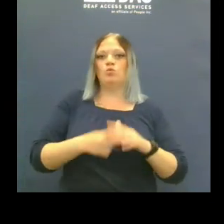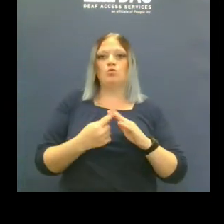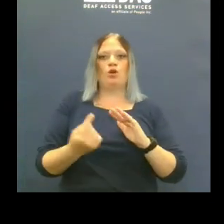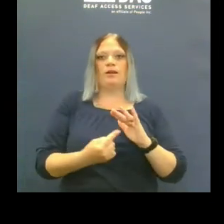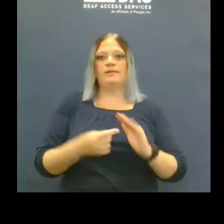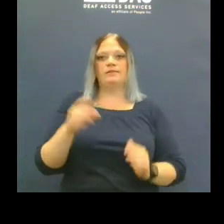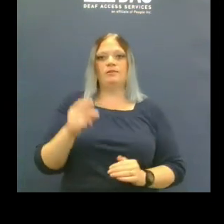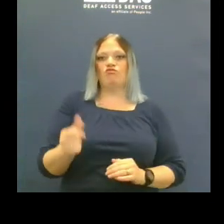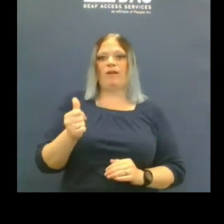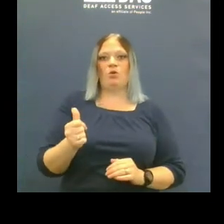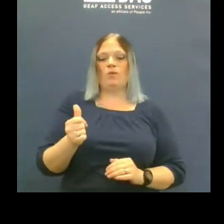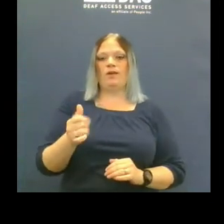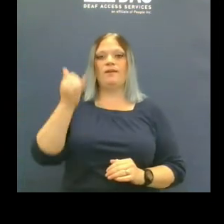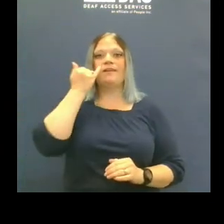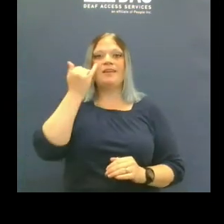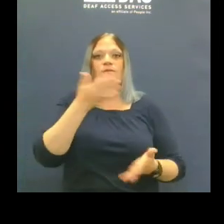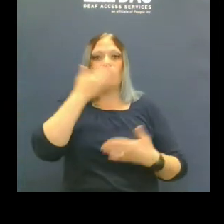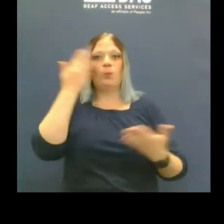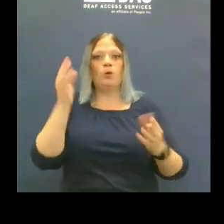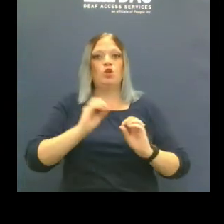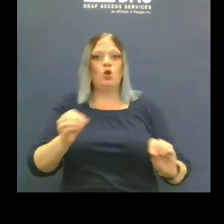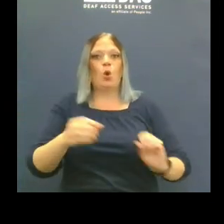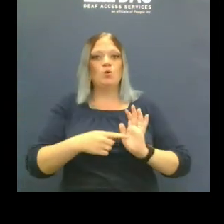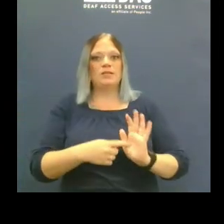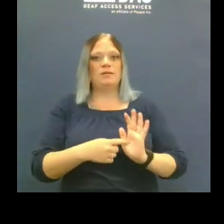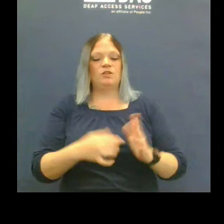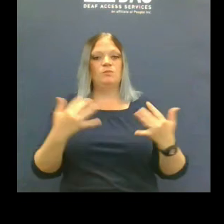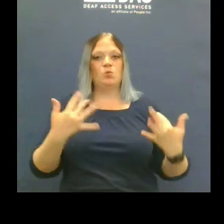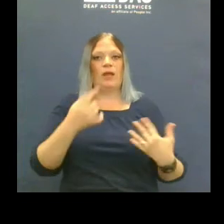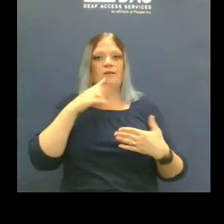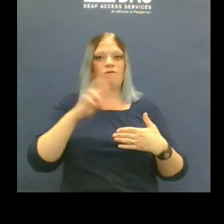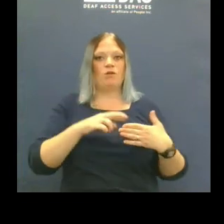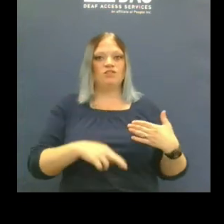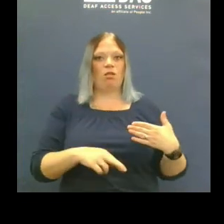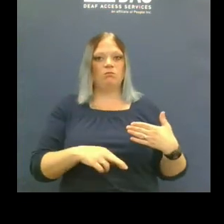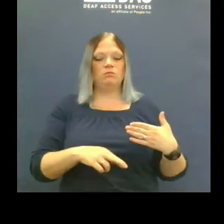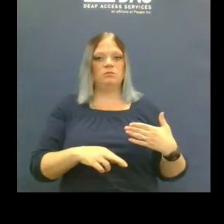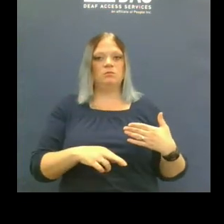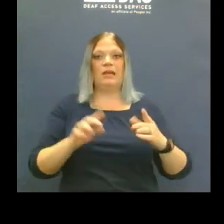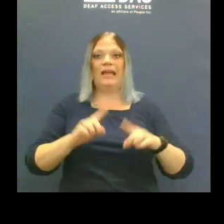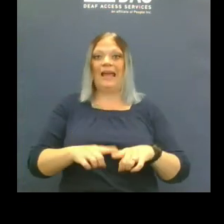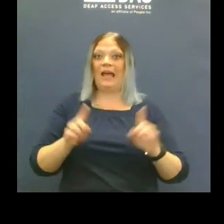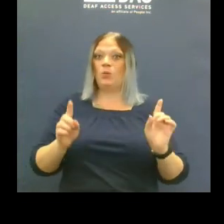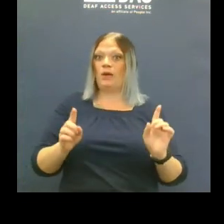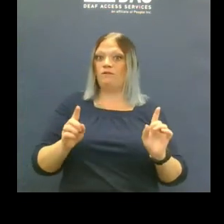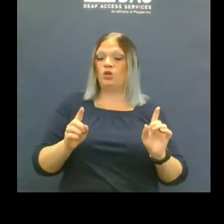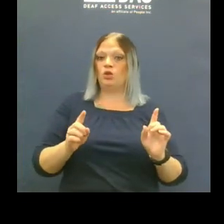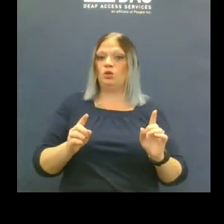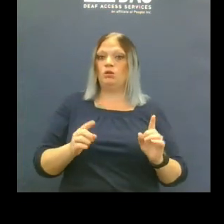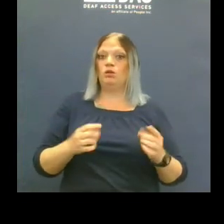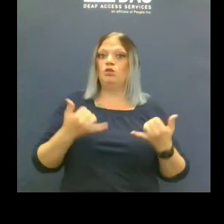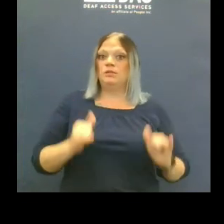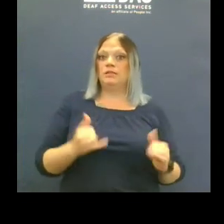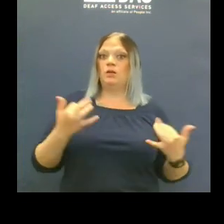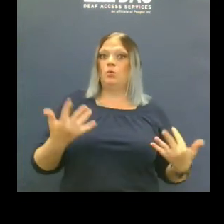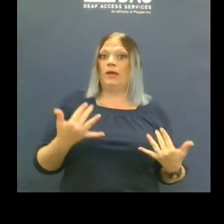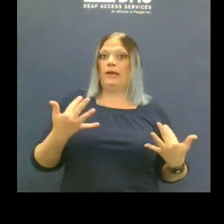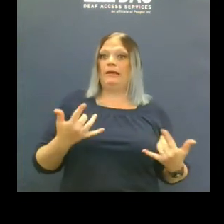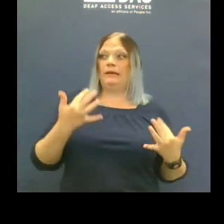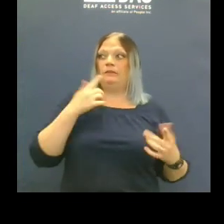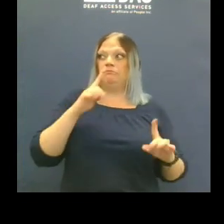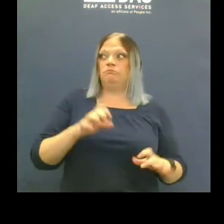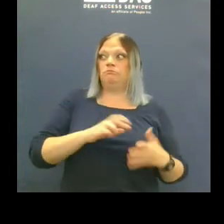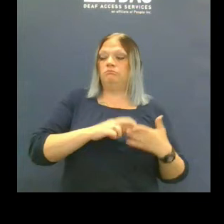in isolation if you do not have a symptom while you're waiting for your test result. However, if while you're waiting for your test result you do develop